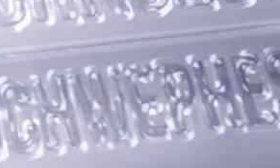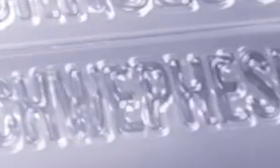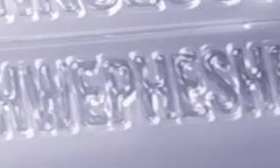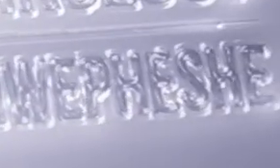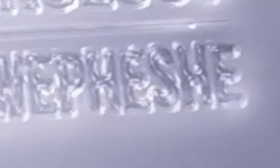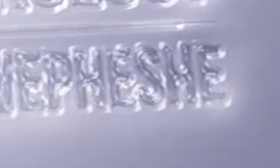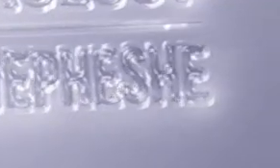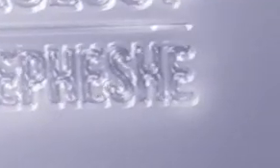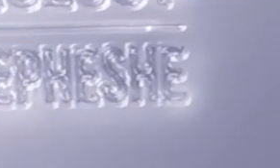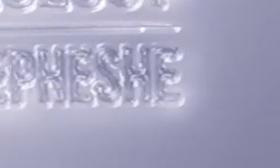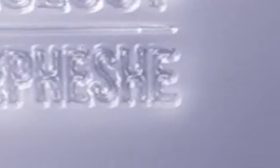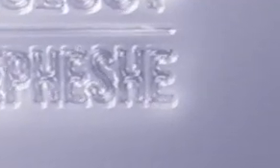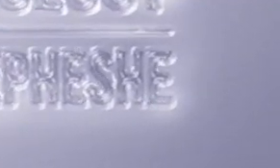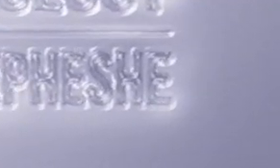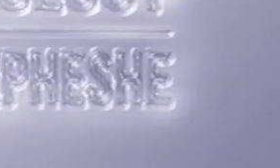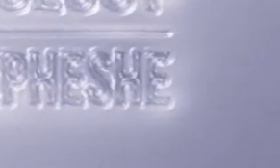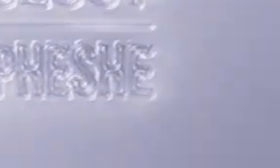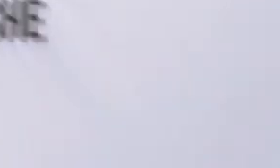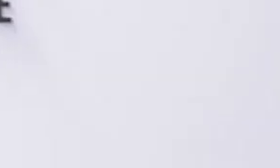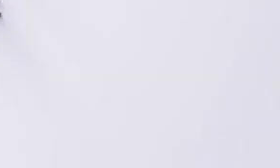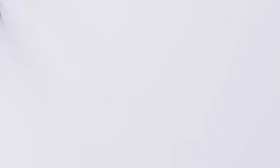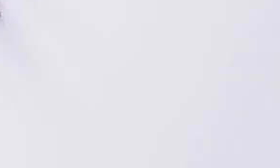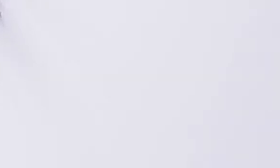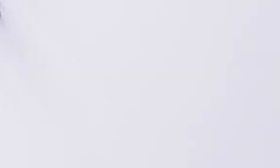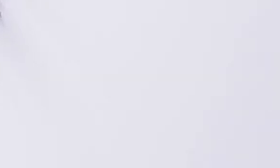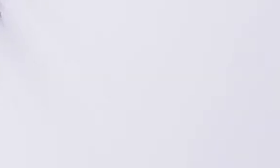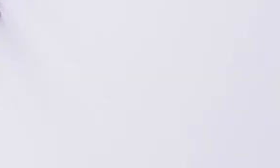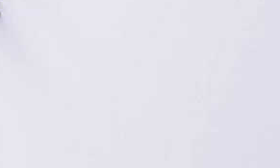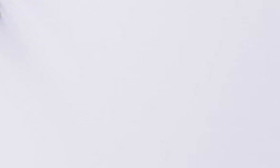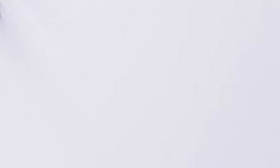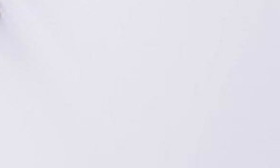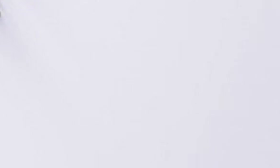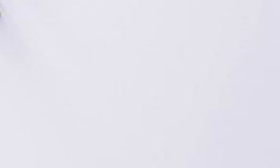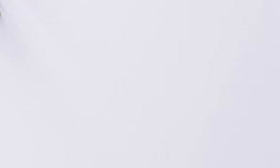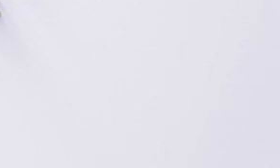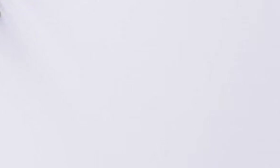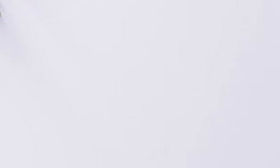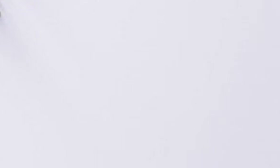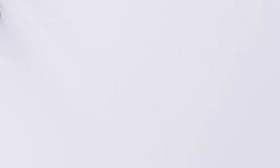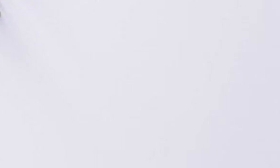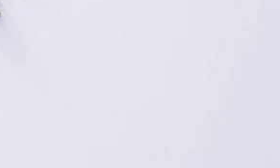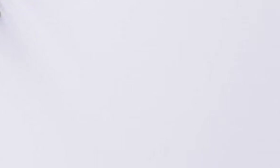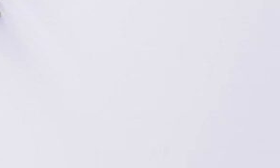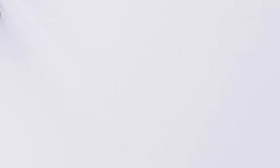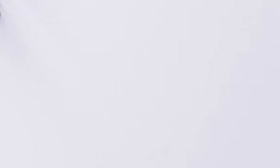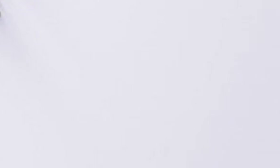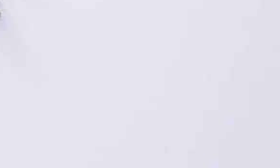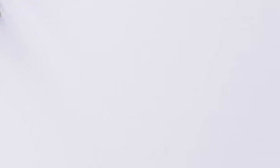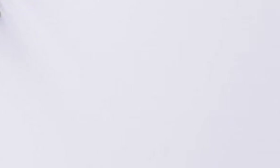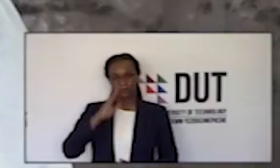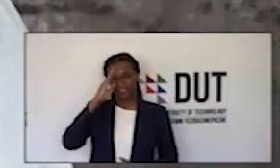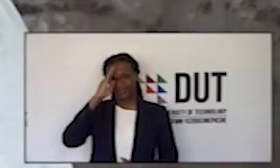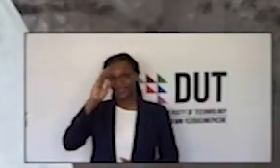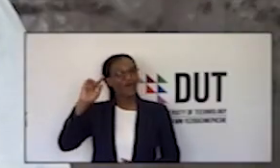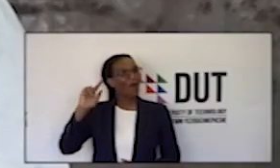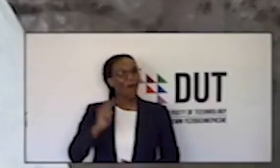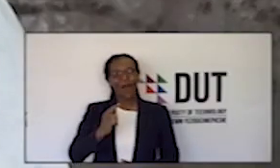Allow me to introduce Mr. Masiza Ngulu, Manager for Student Governance and Development Department.